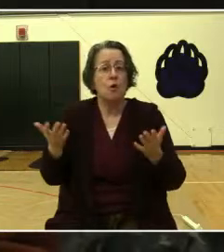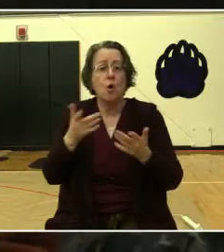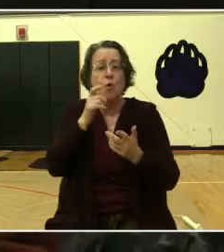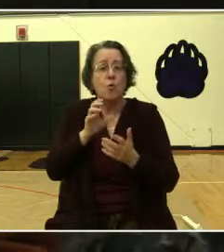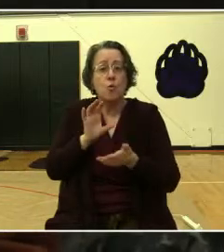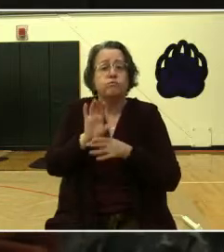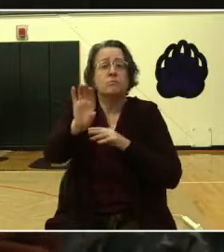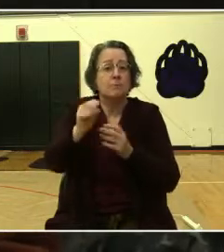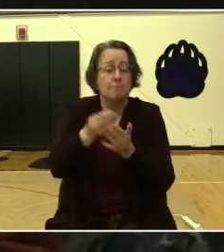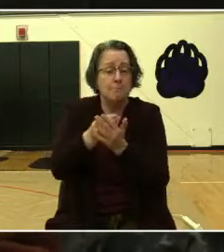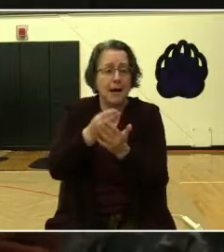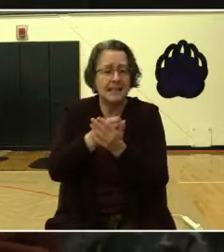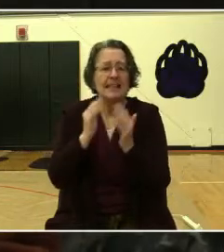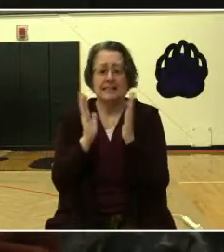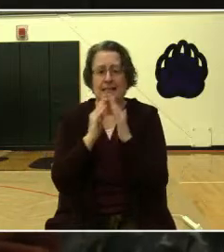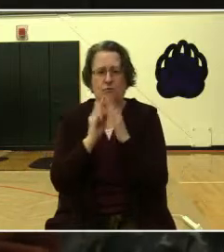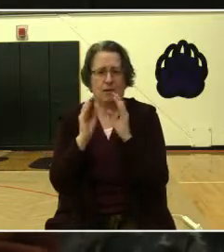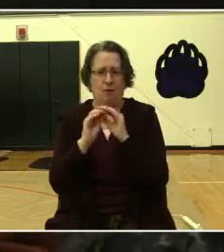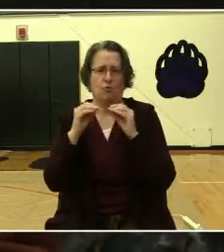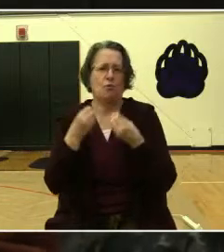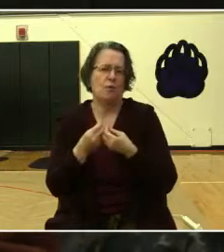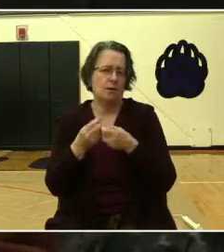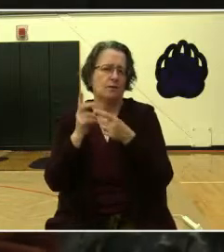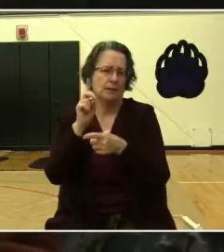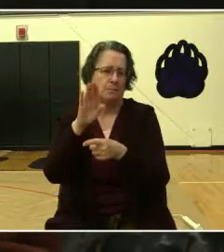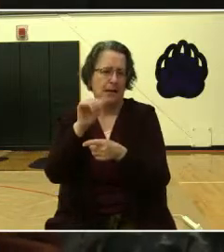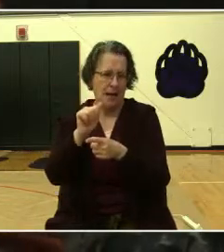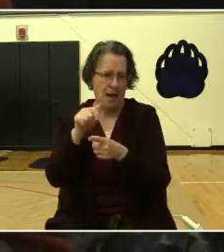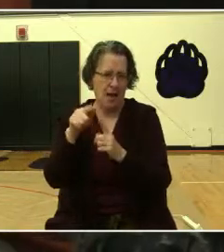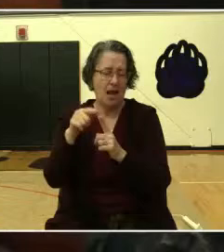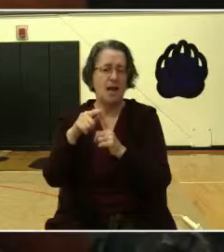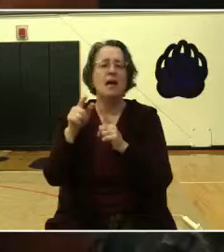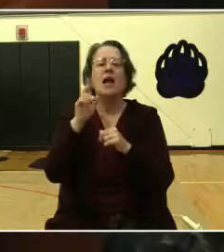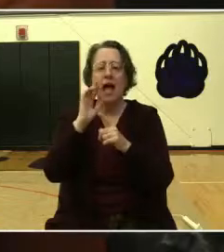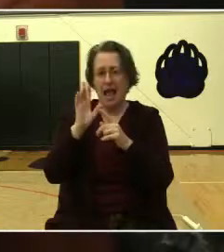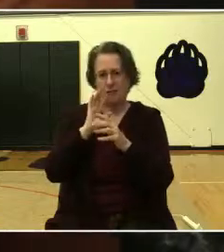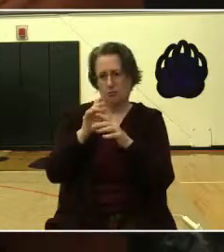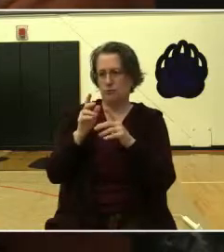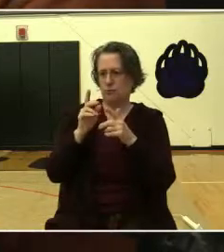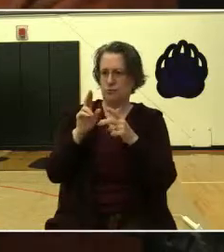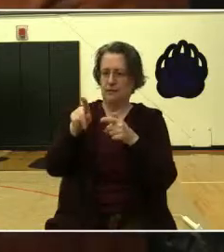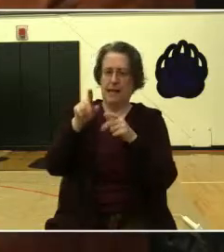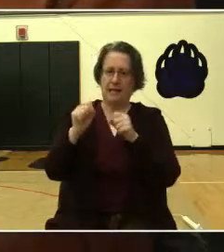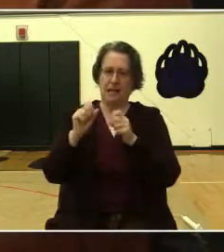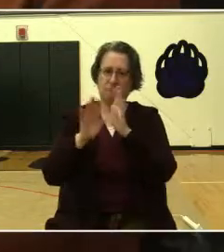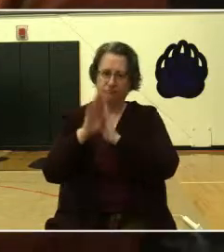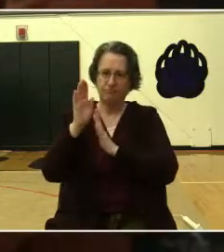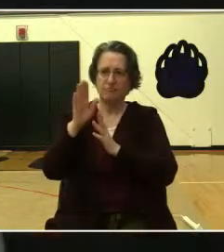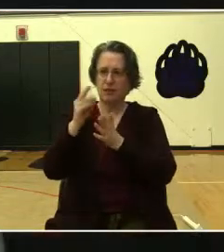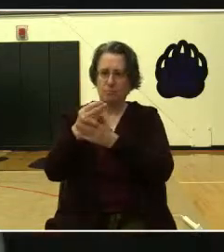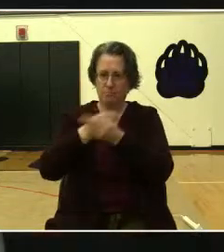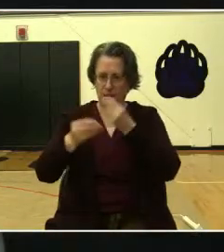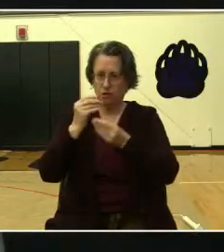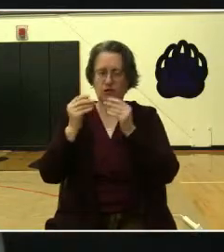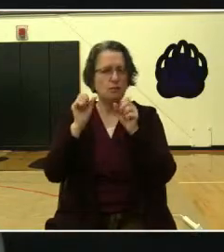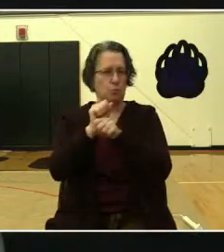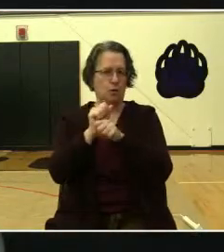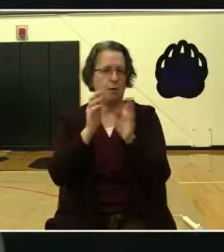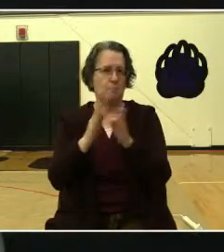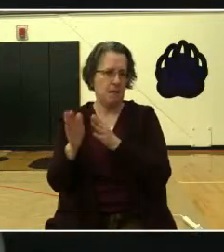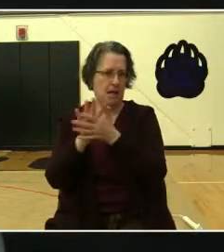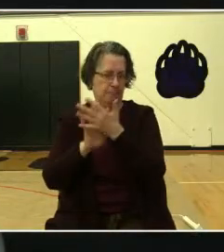organization as reflected in it work plan and budget is there a second Mr